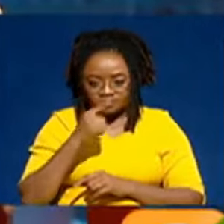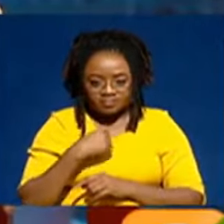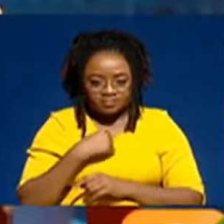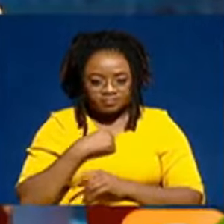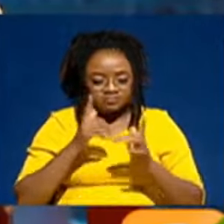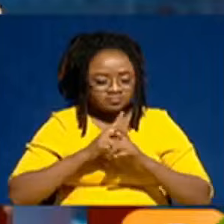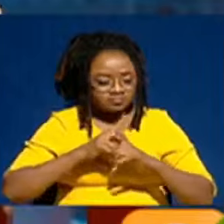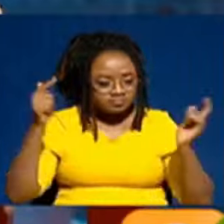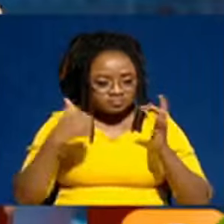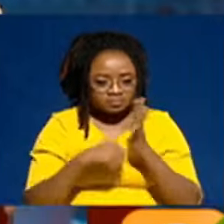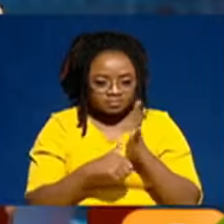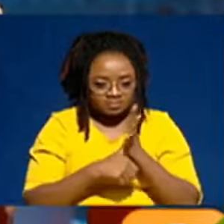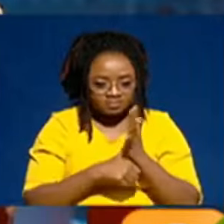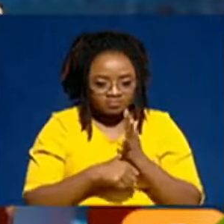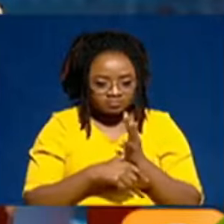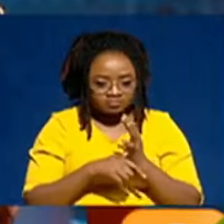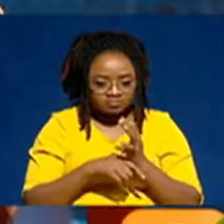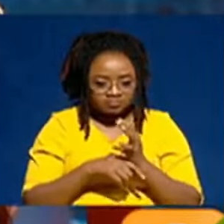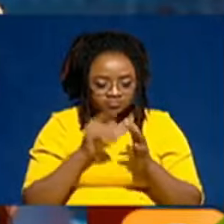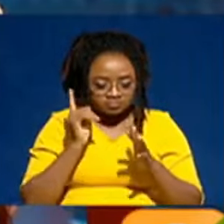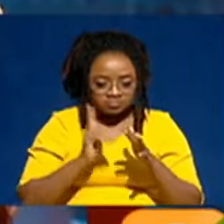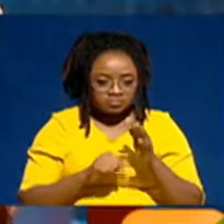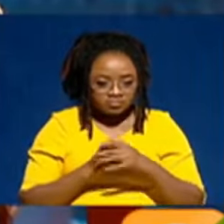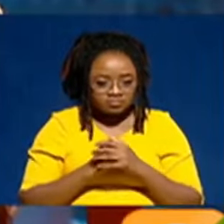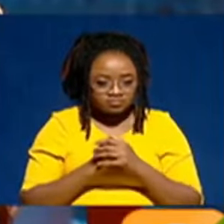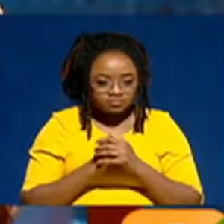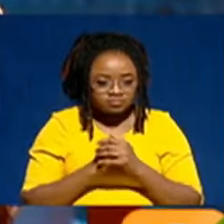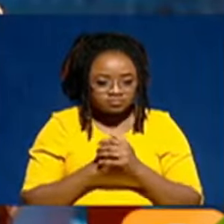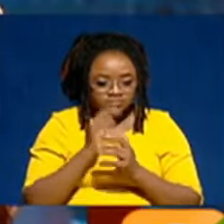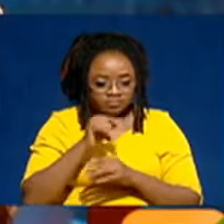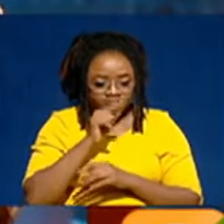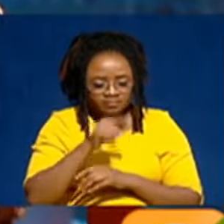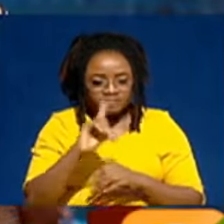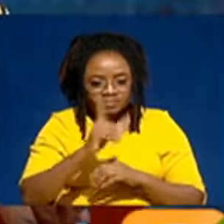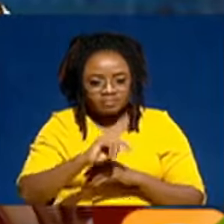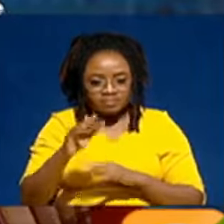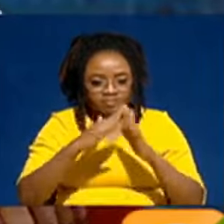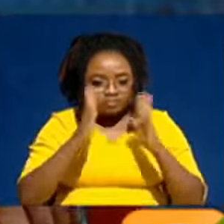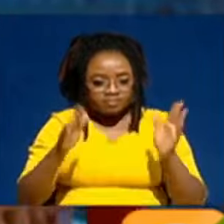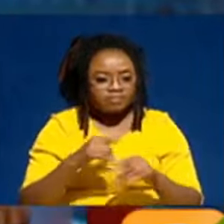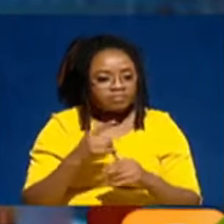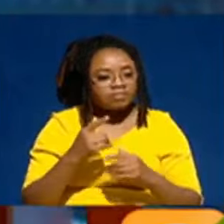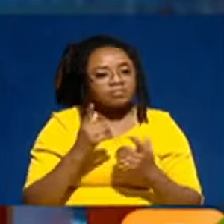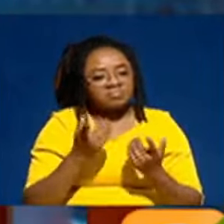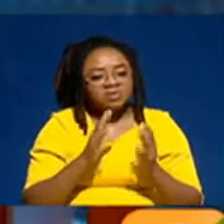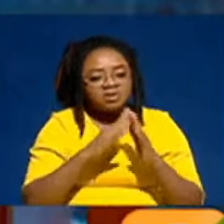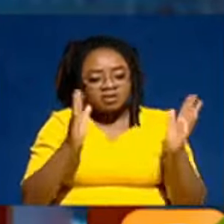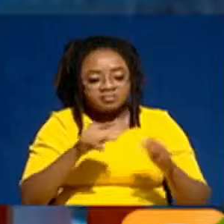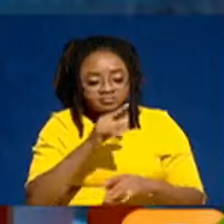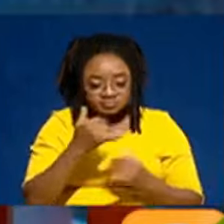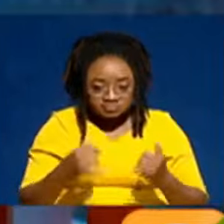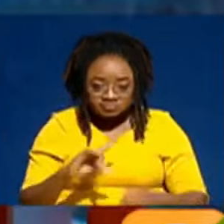that most people are having with this affordable housing thing, it is now the houses are no longer